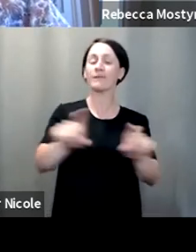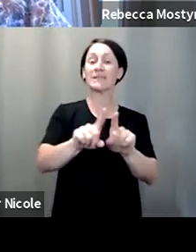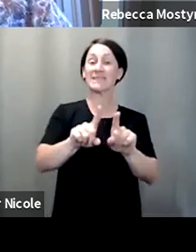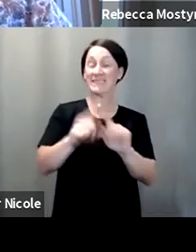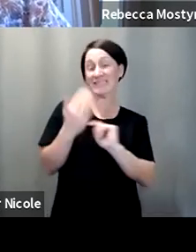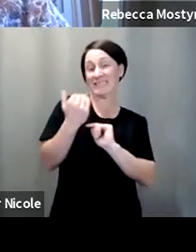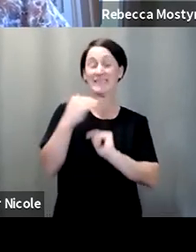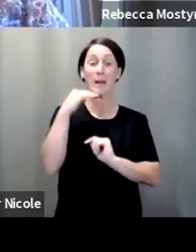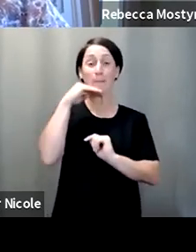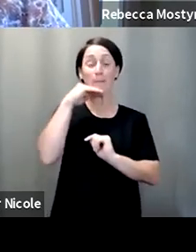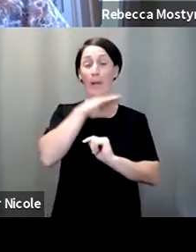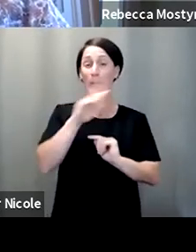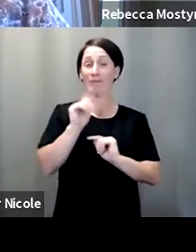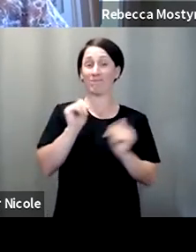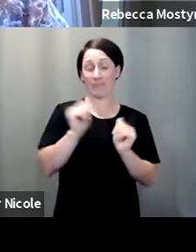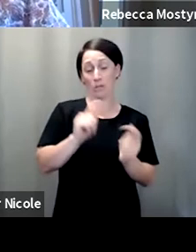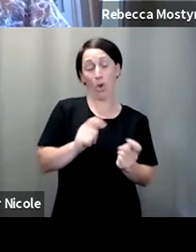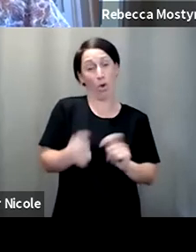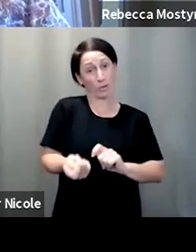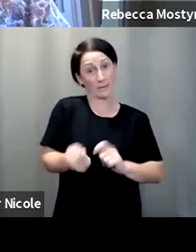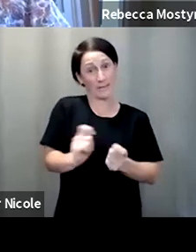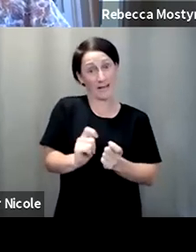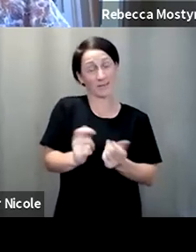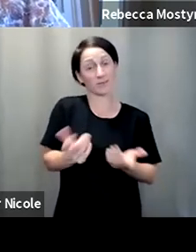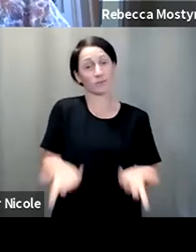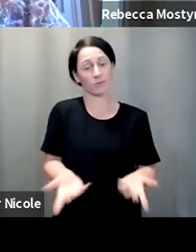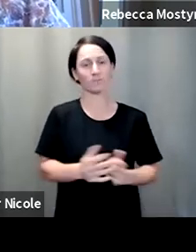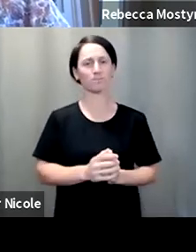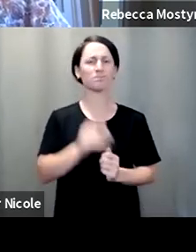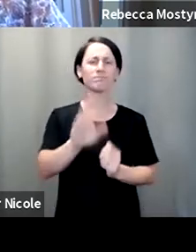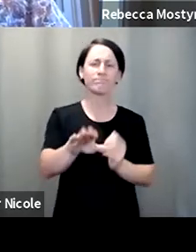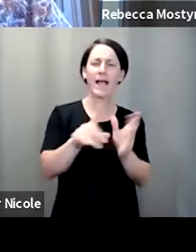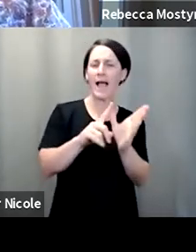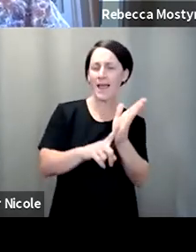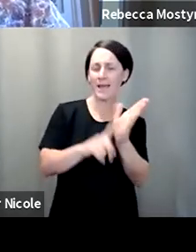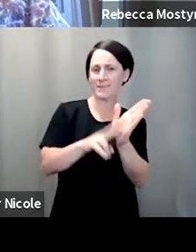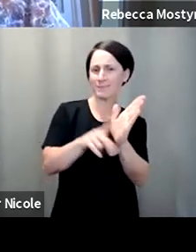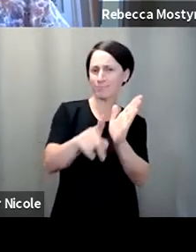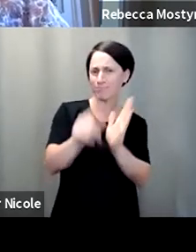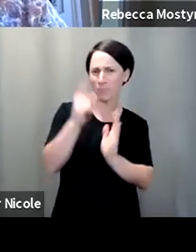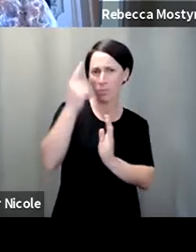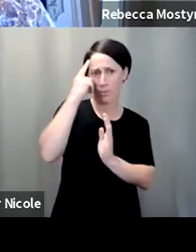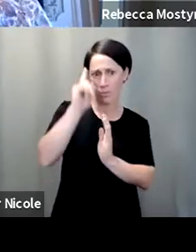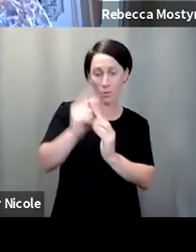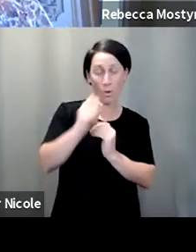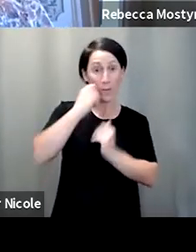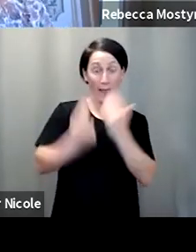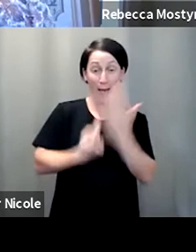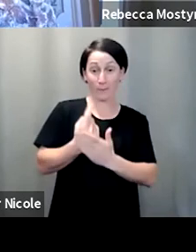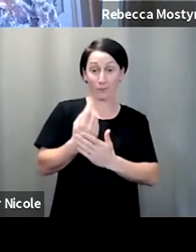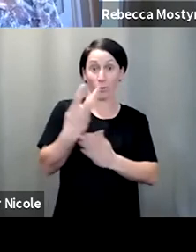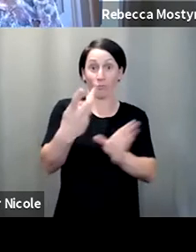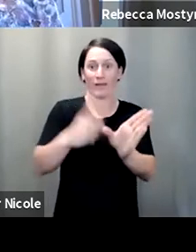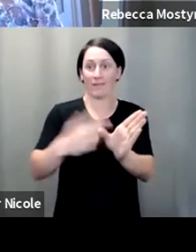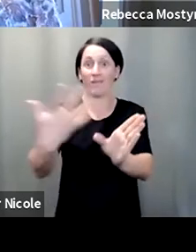But I'm curious, Alan, as to what you think kind of lies ahead, and what you think the next 3 to 5 years could